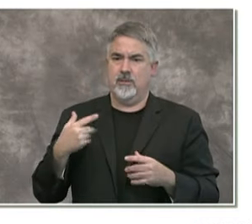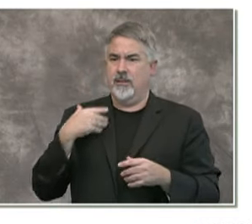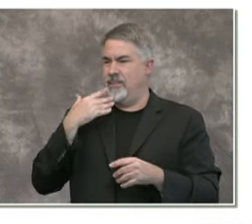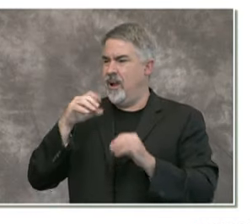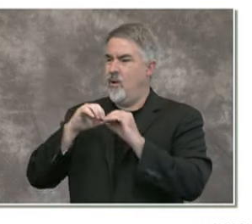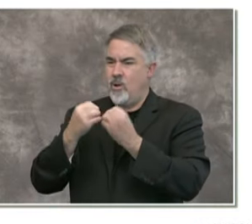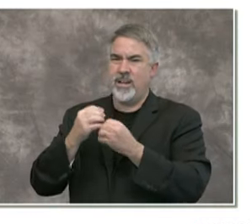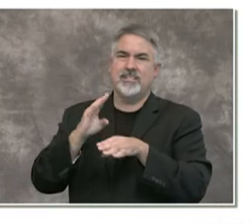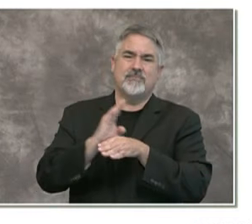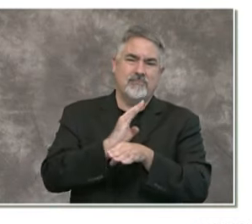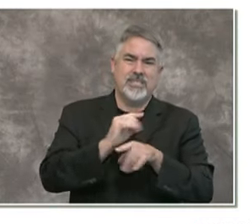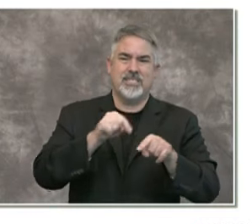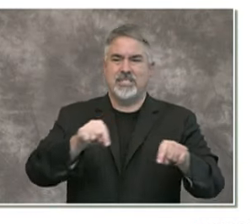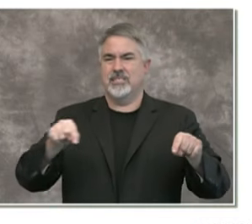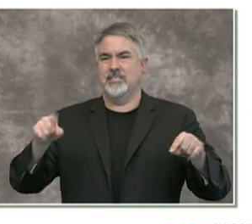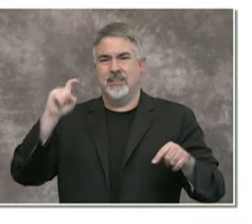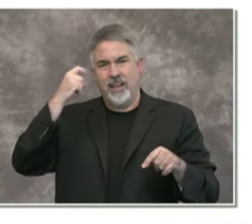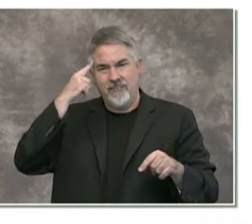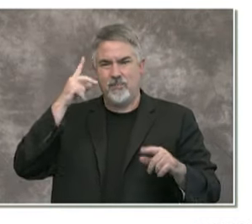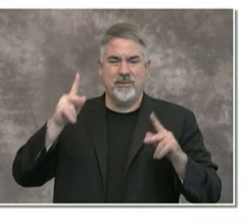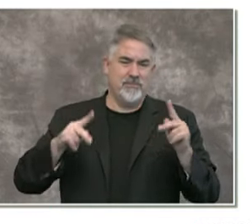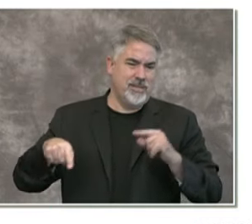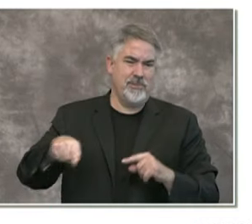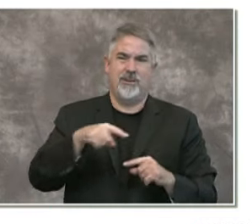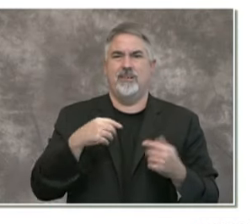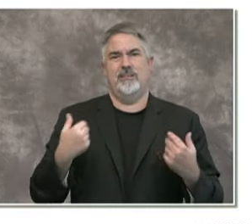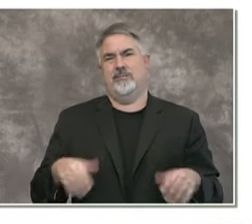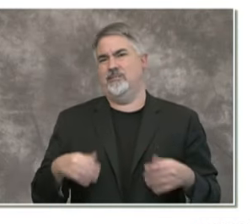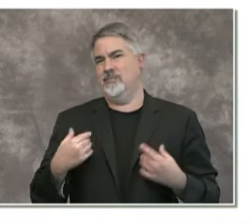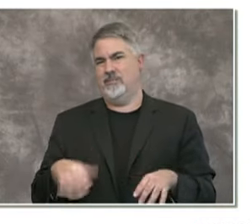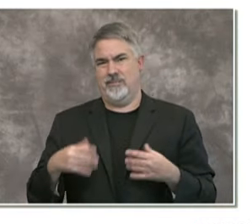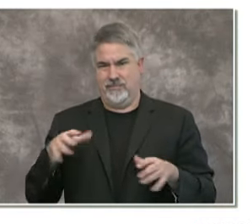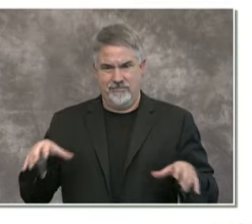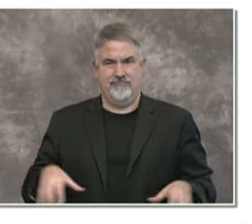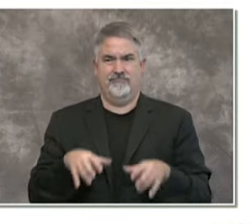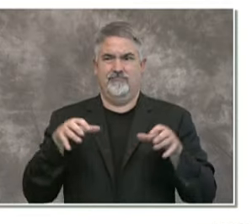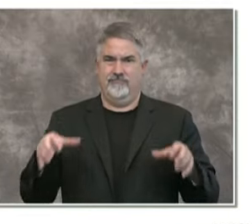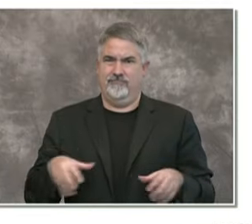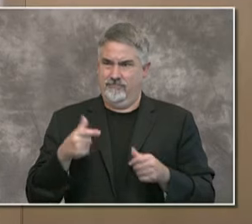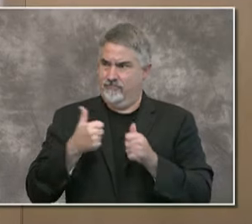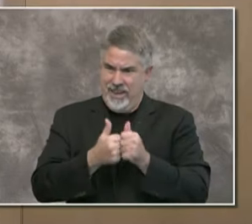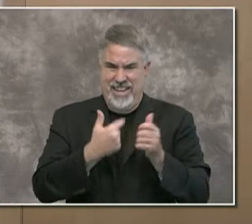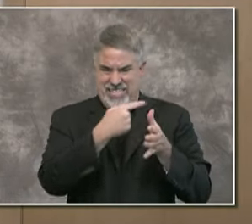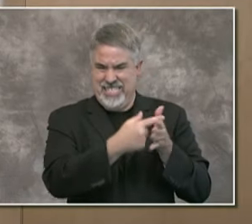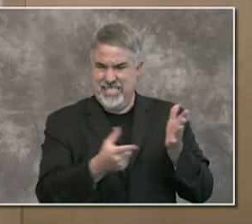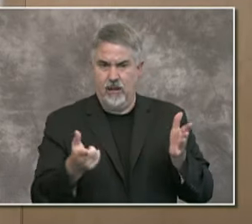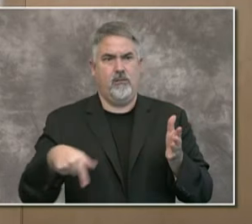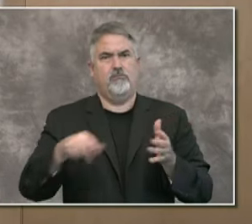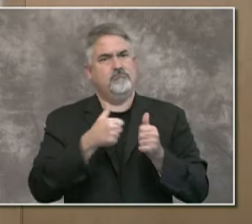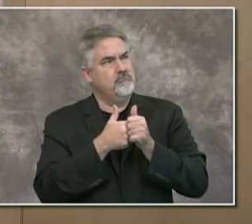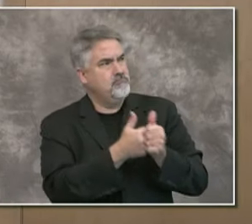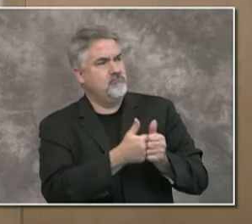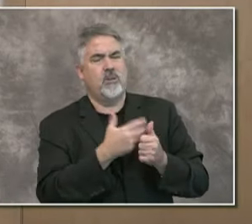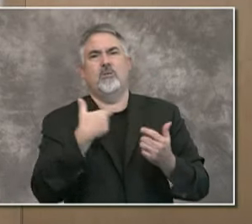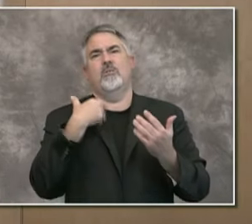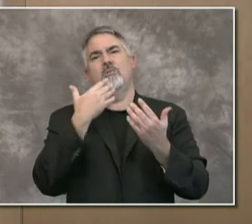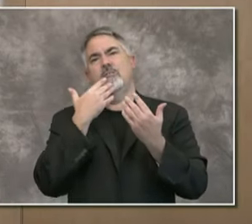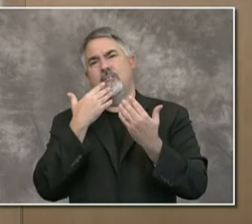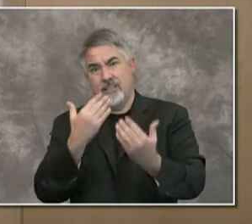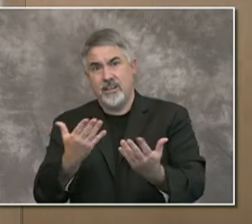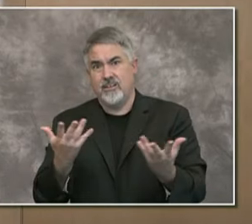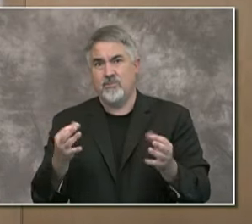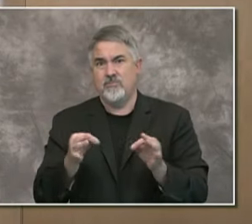you are doing to adhere to the orders for various non-pharmaceutical interventions that we